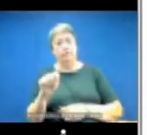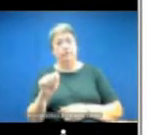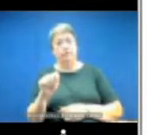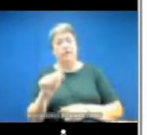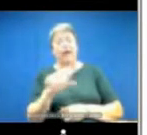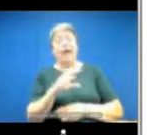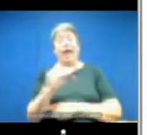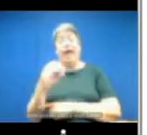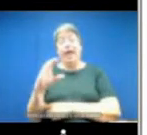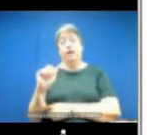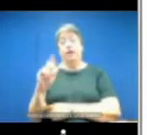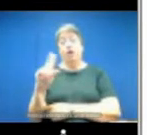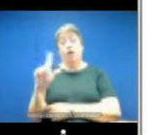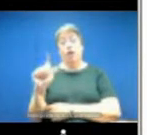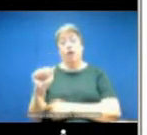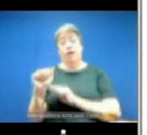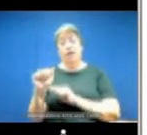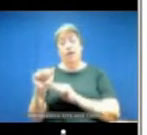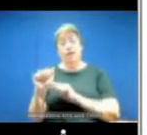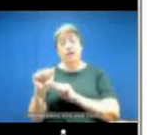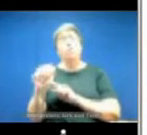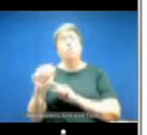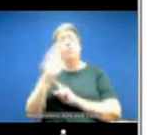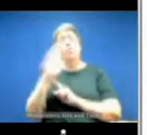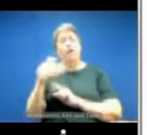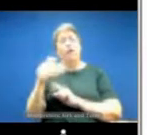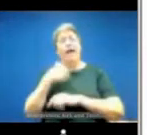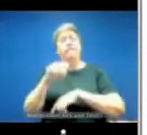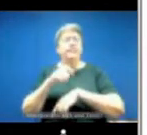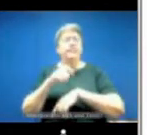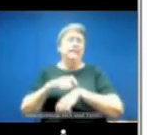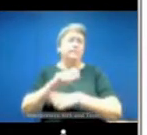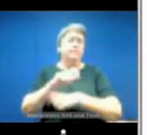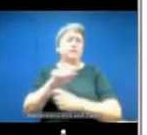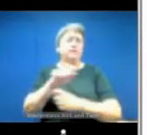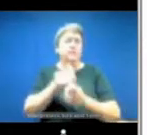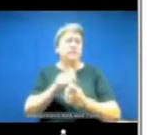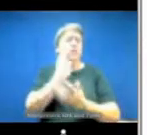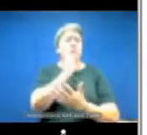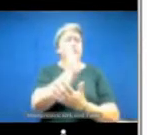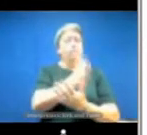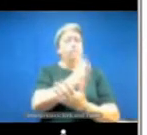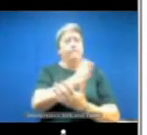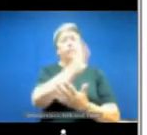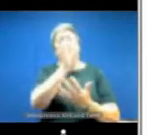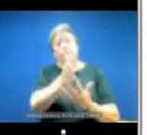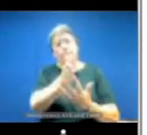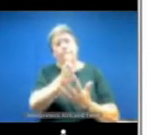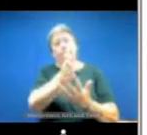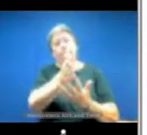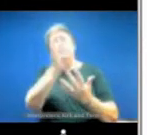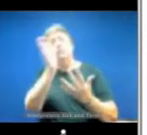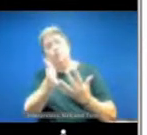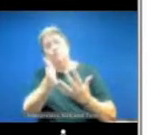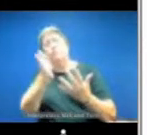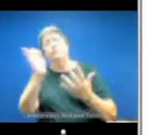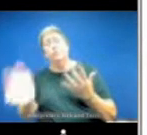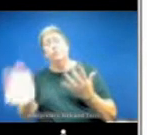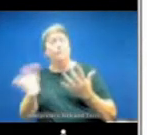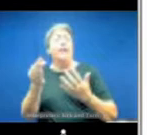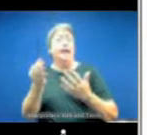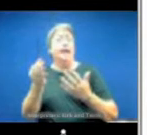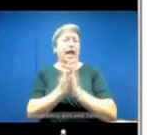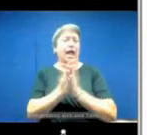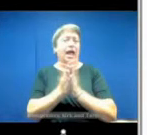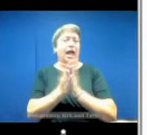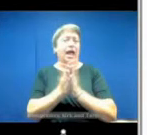and Carla will allow set up times, stop during the presentation and ask for your questions. So if she hasn't asked for your questions,